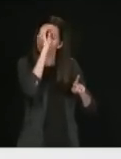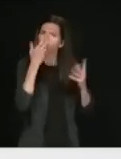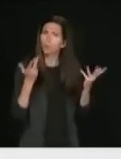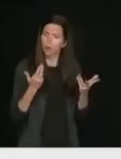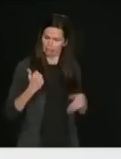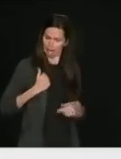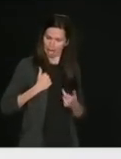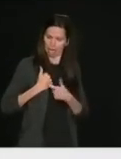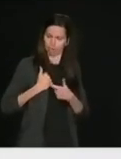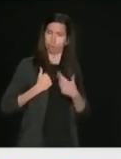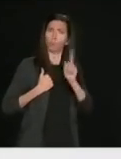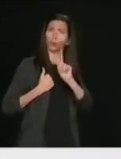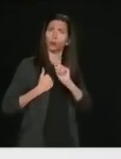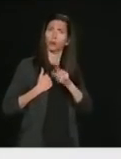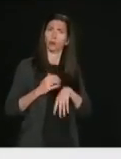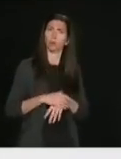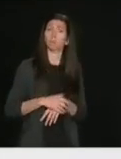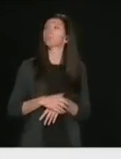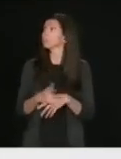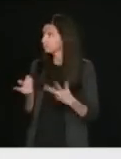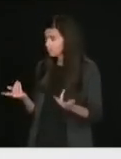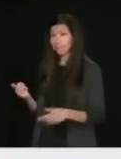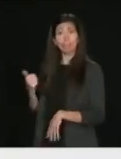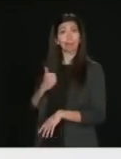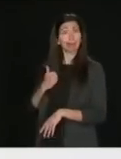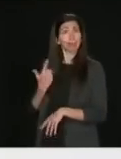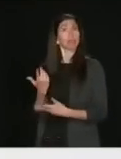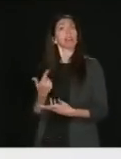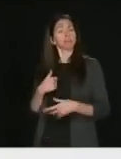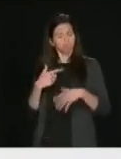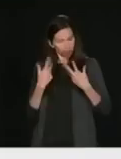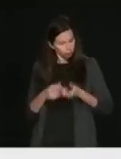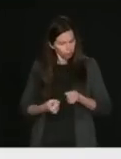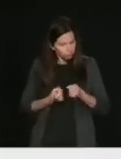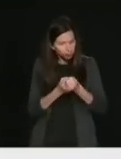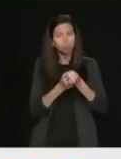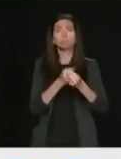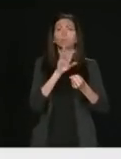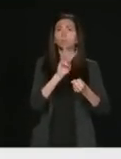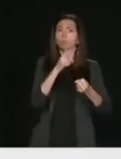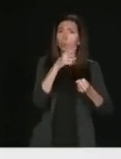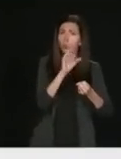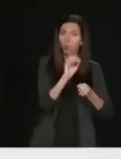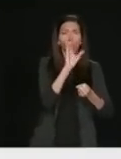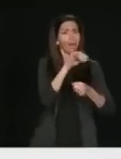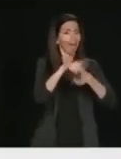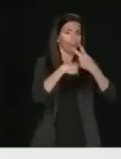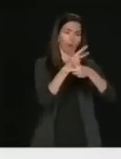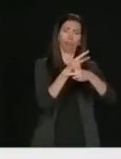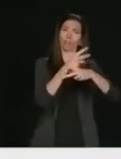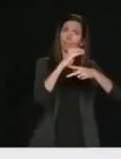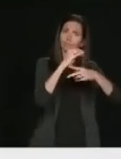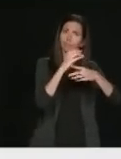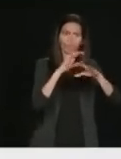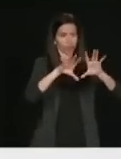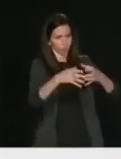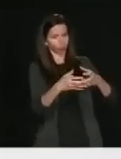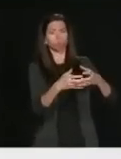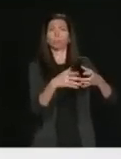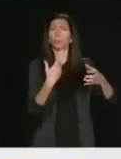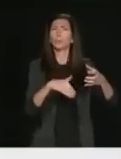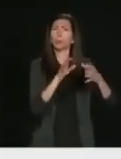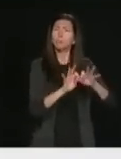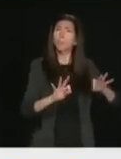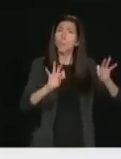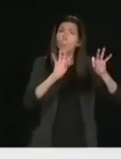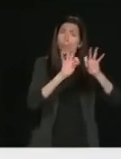that multilateral institutions like the WHO are extremely important, particularly at a time of a global health